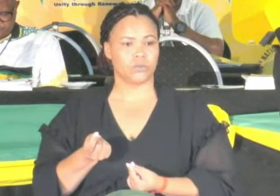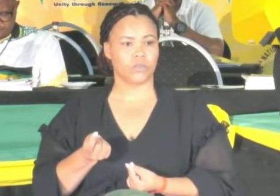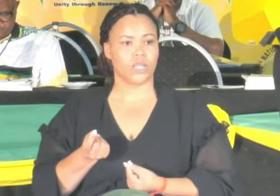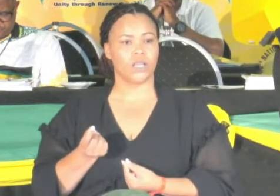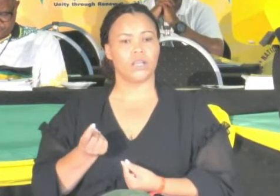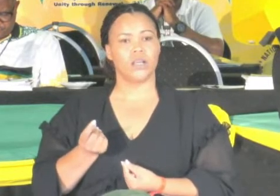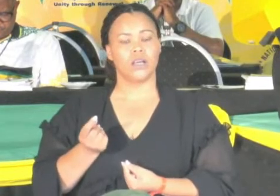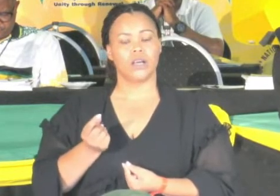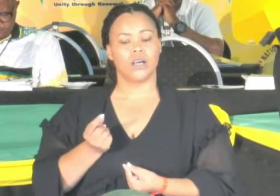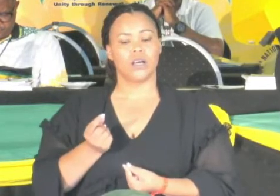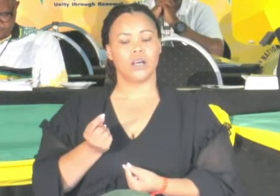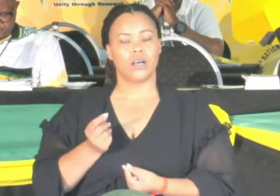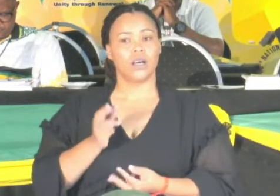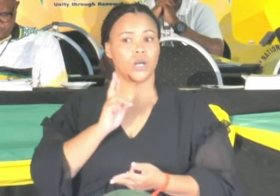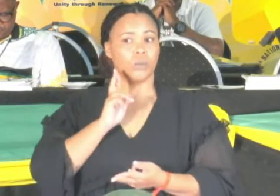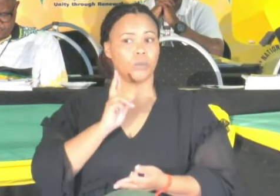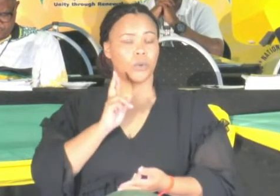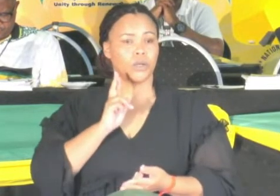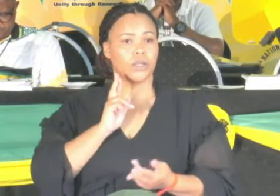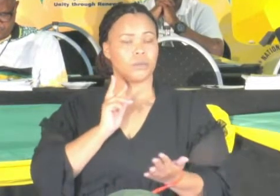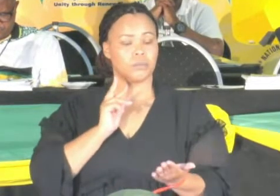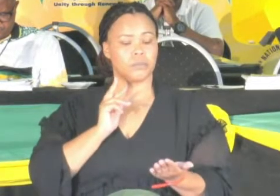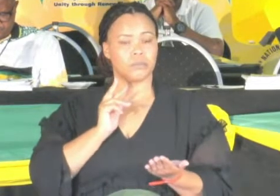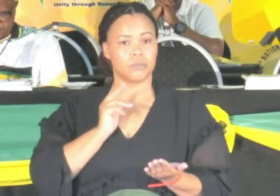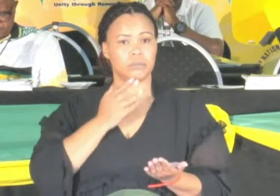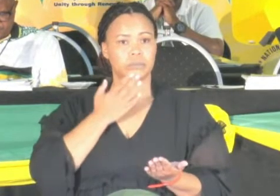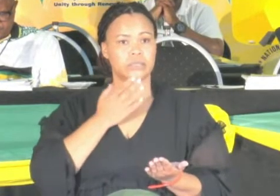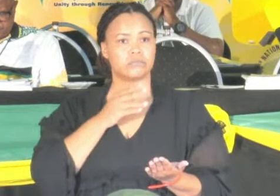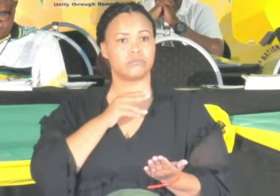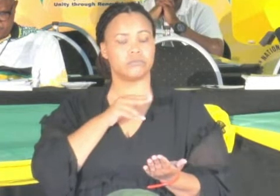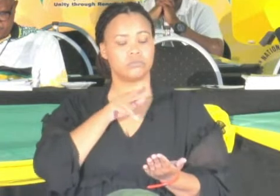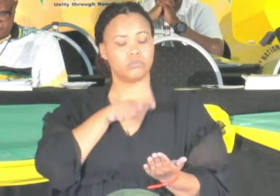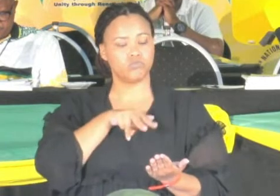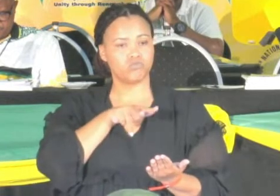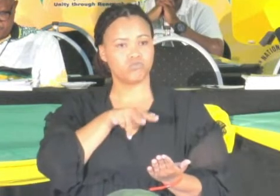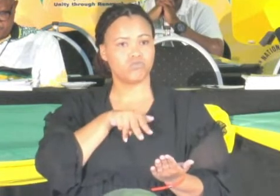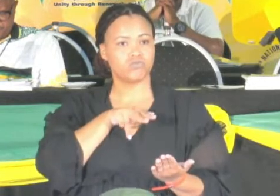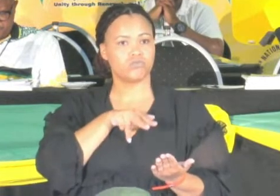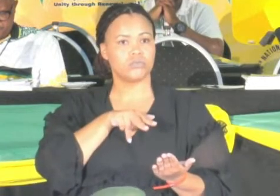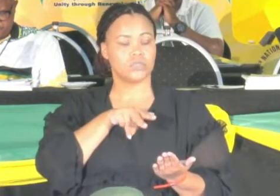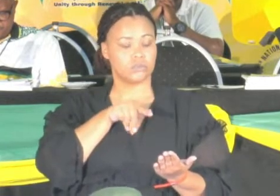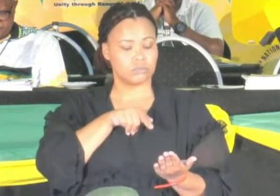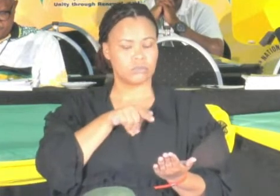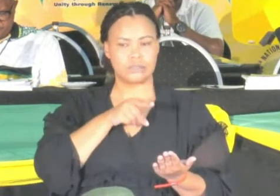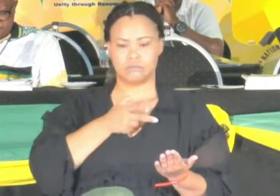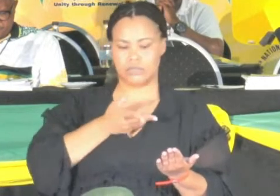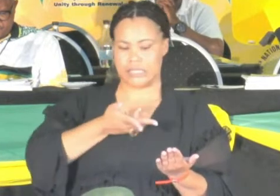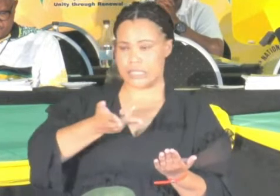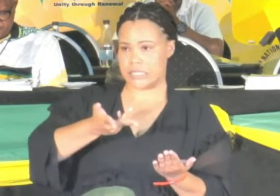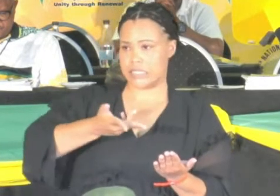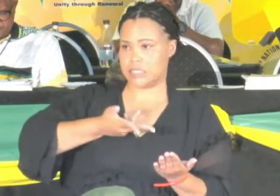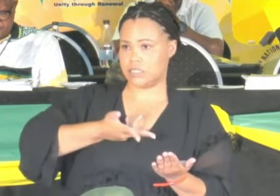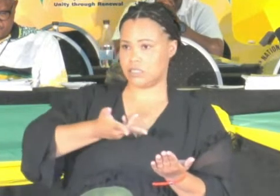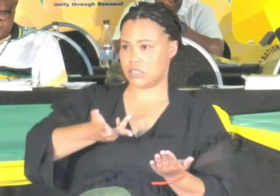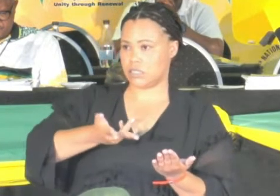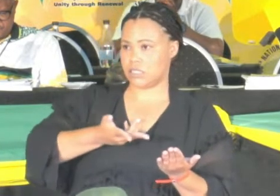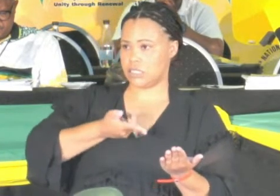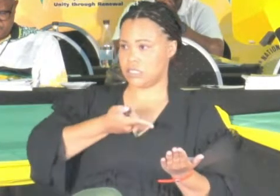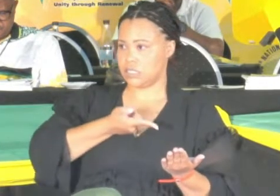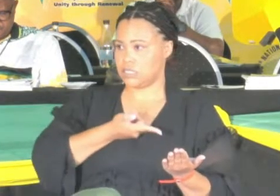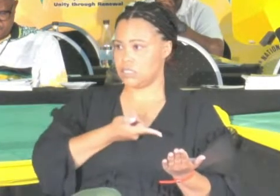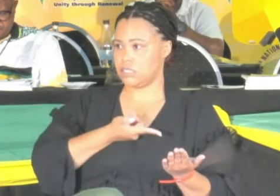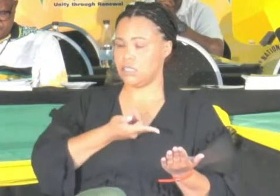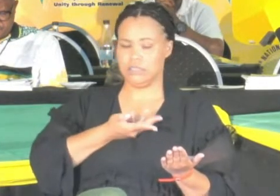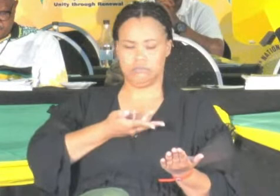in advance, let us plod through them and have meaningful discussions at